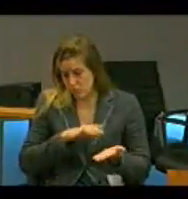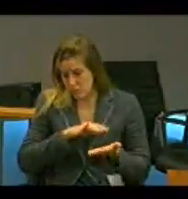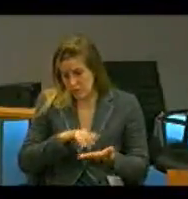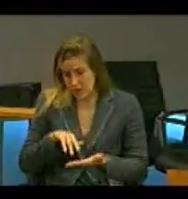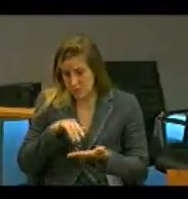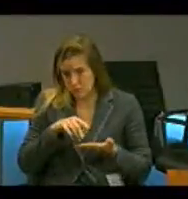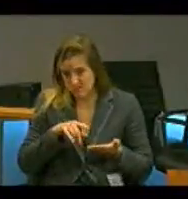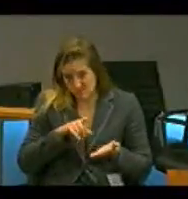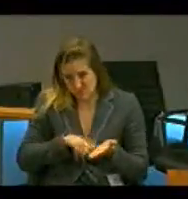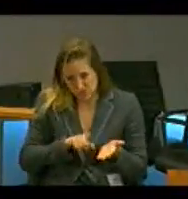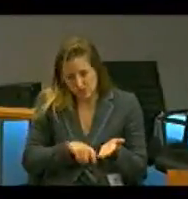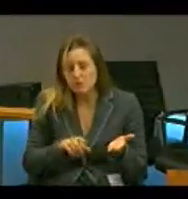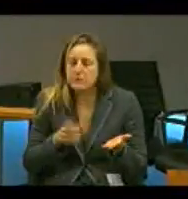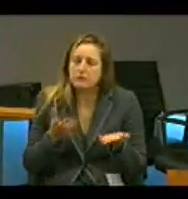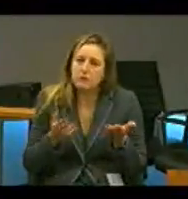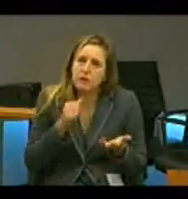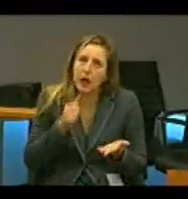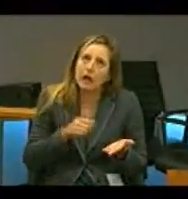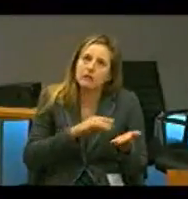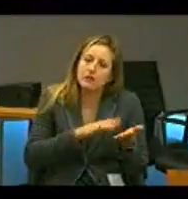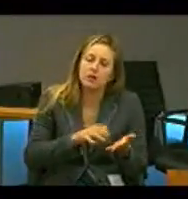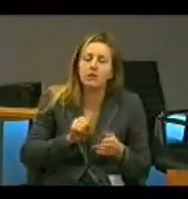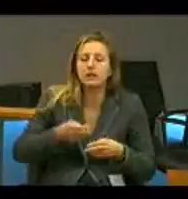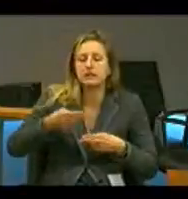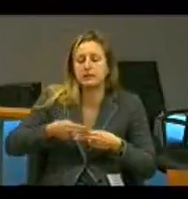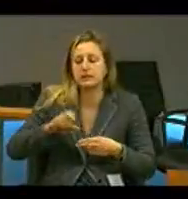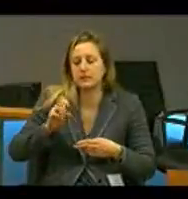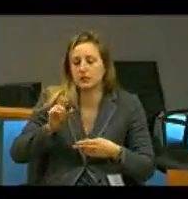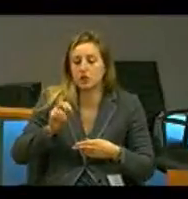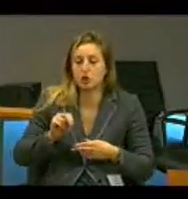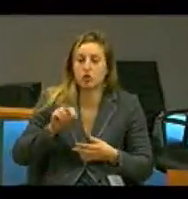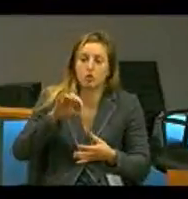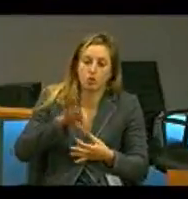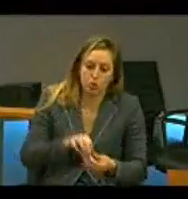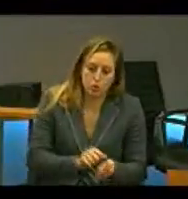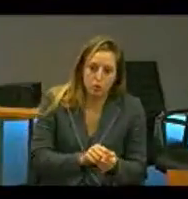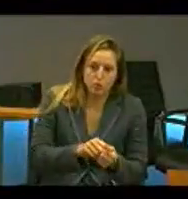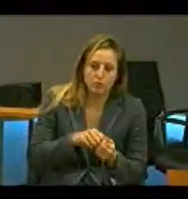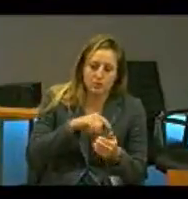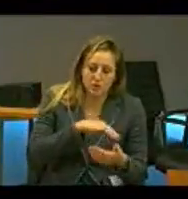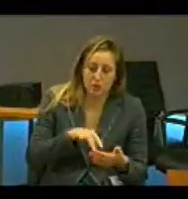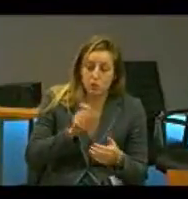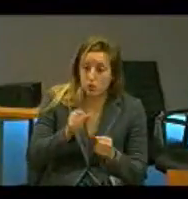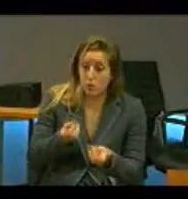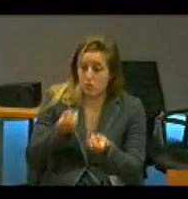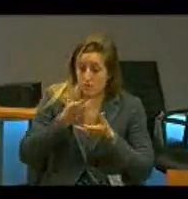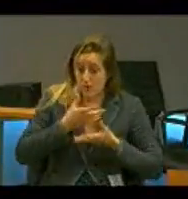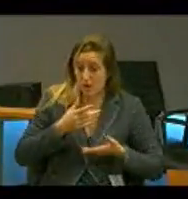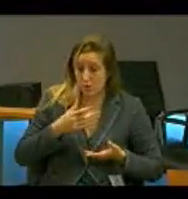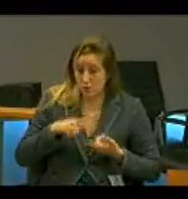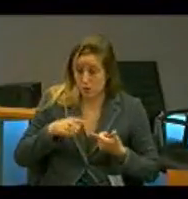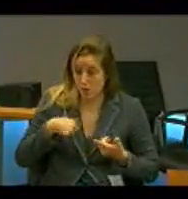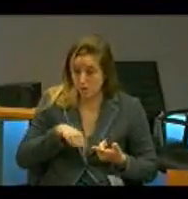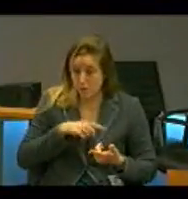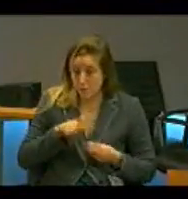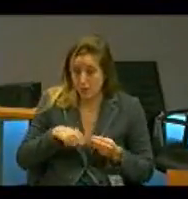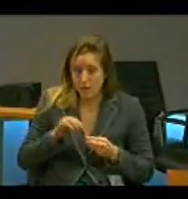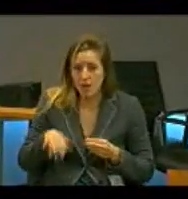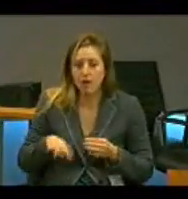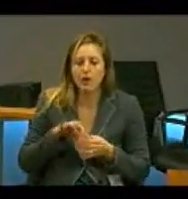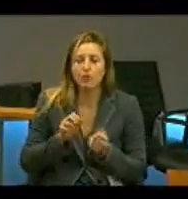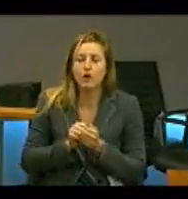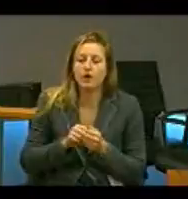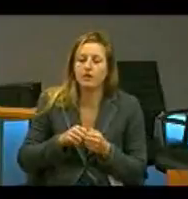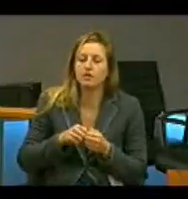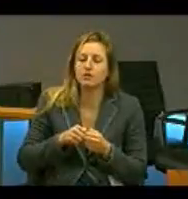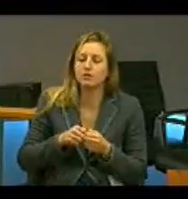not necessarily a study, but citations to studies for us. If you could provide that to us regarding